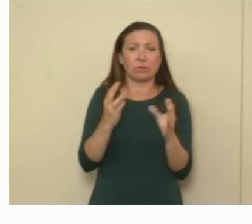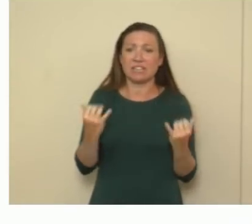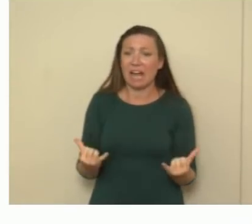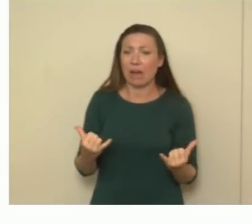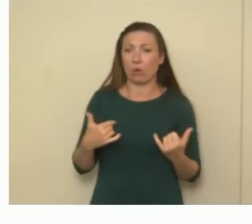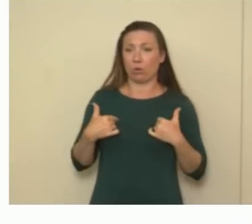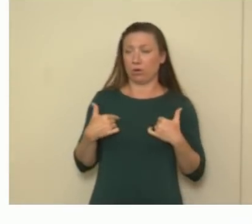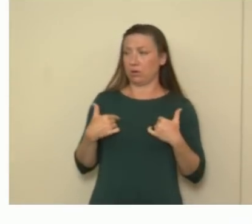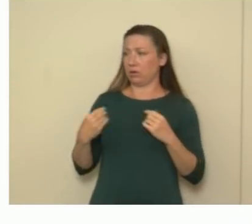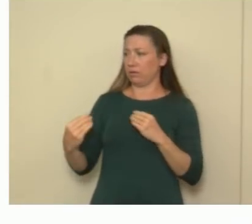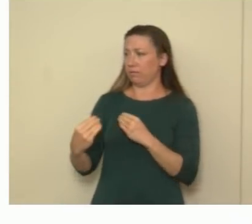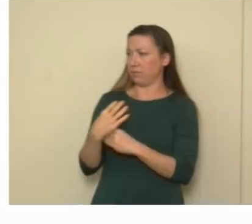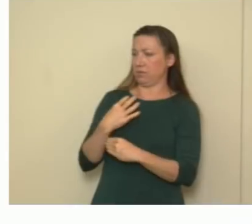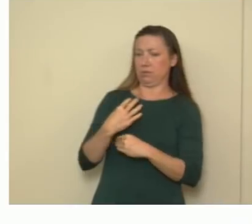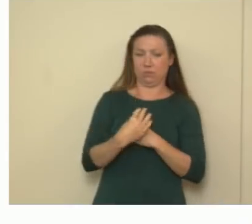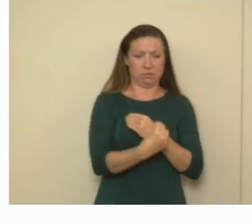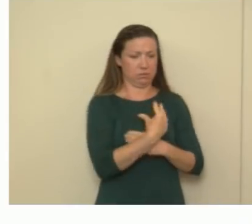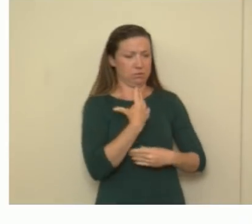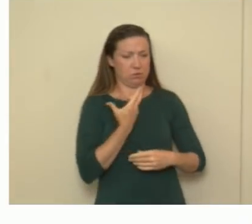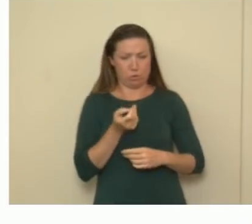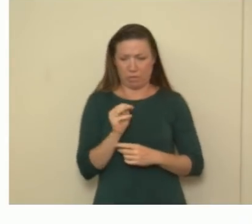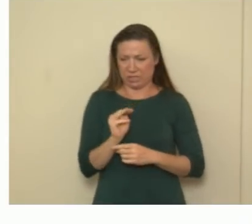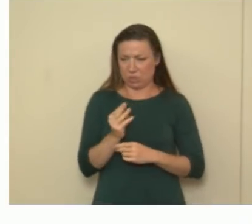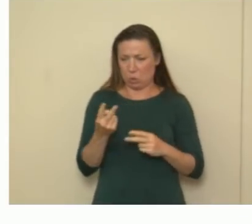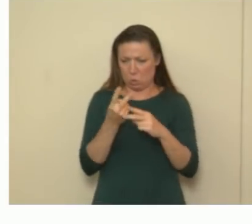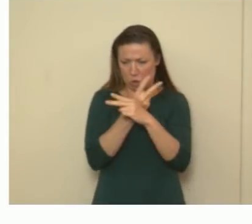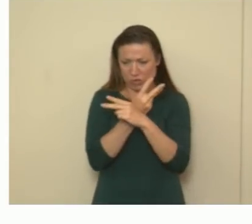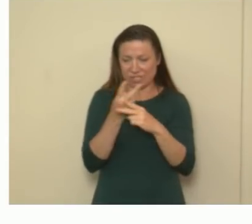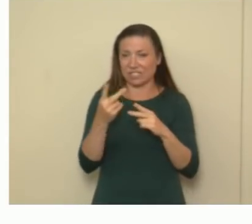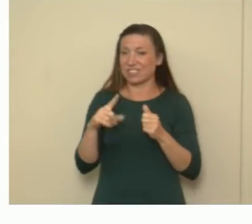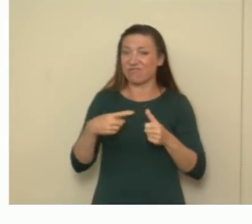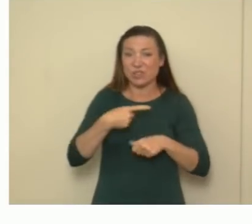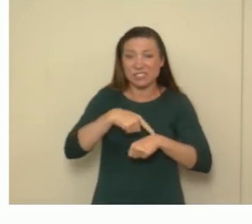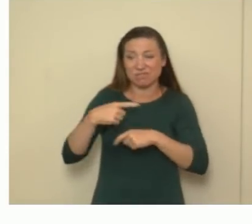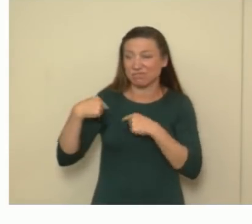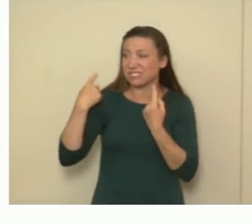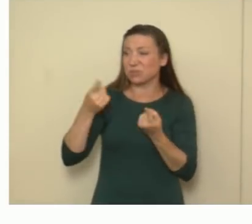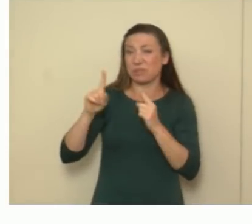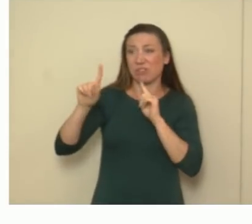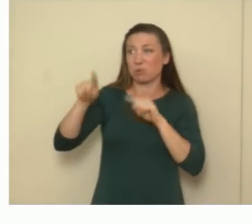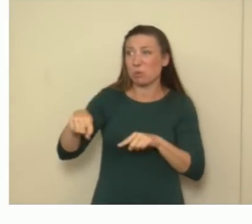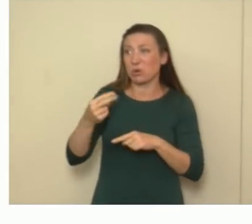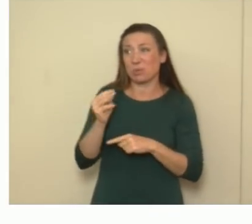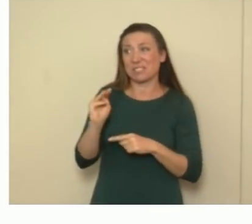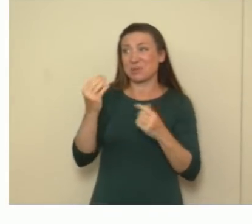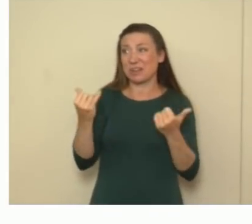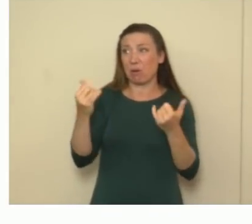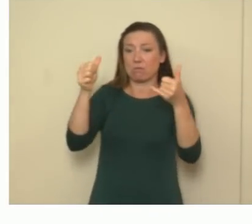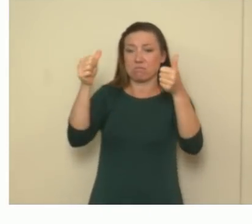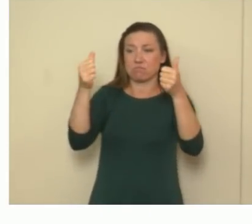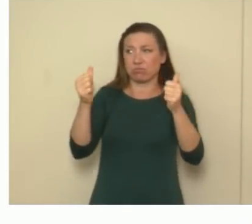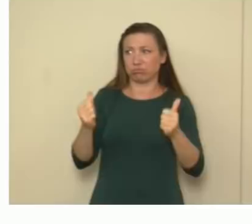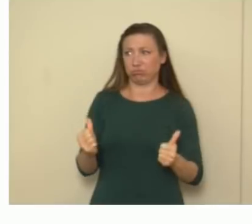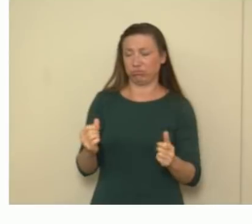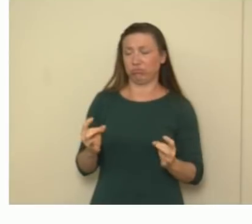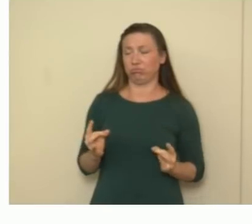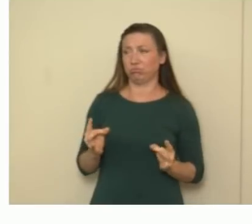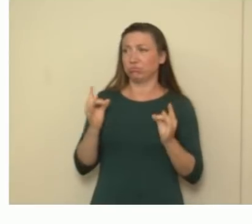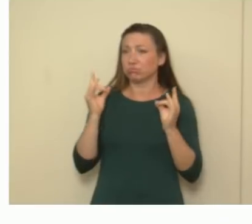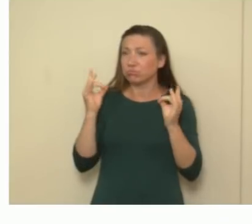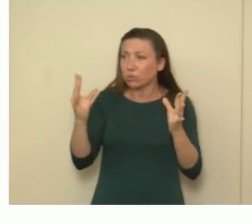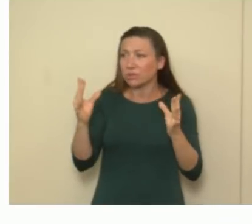First time we've had to report that. So we have to remain vigilant. And as the governor and others will remind you, stay at